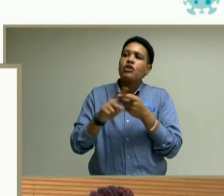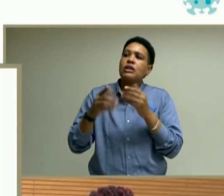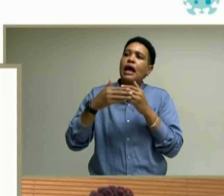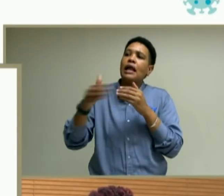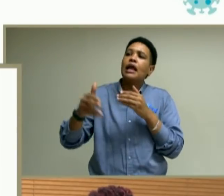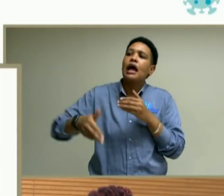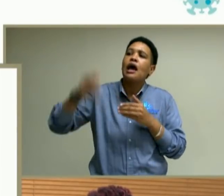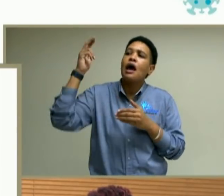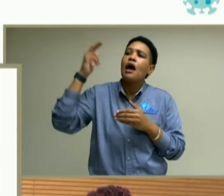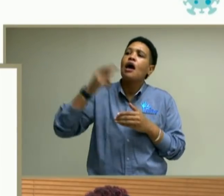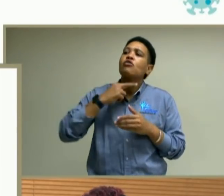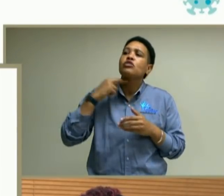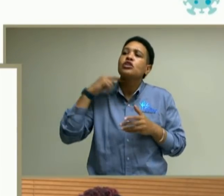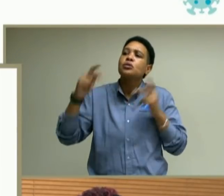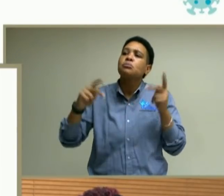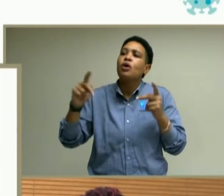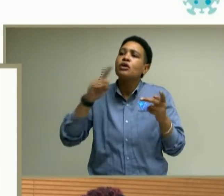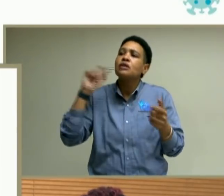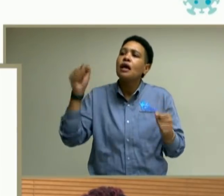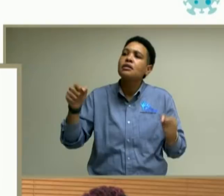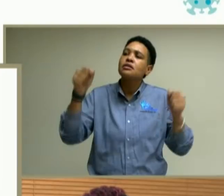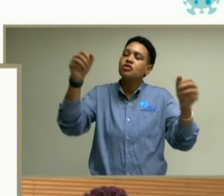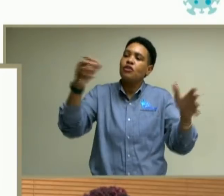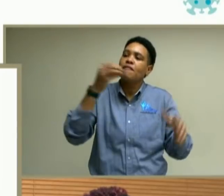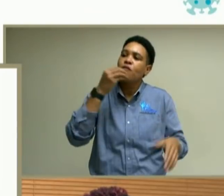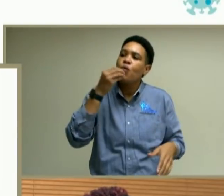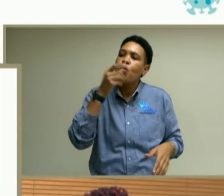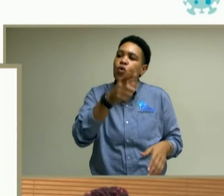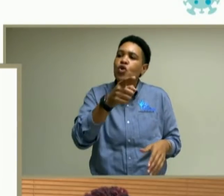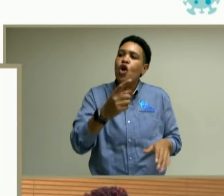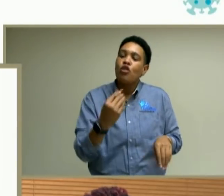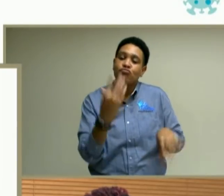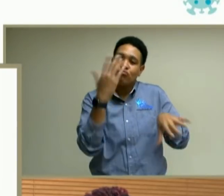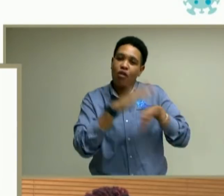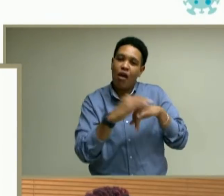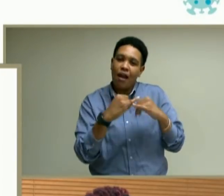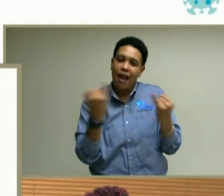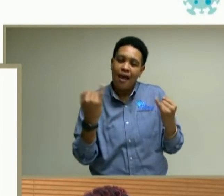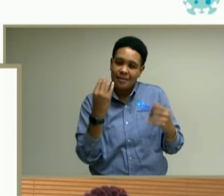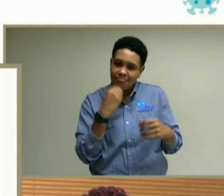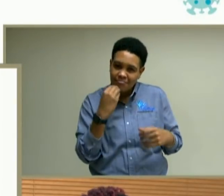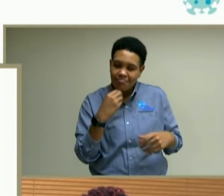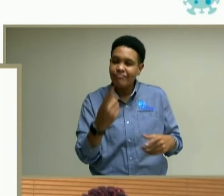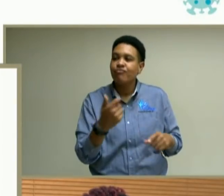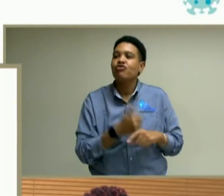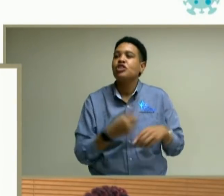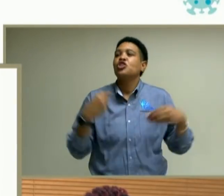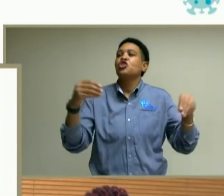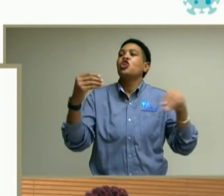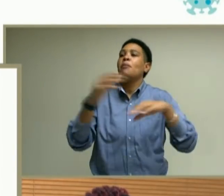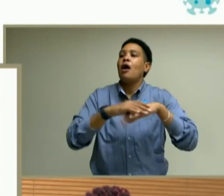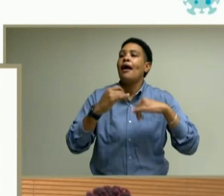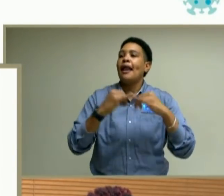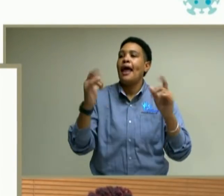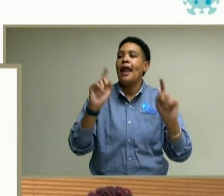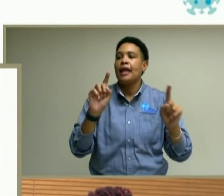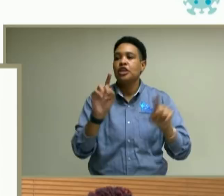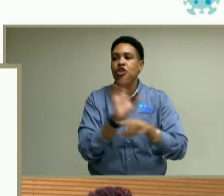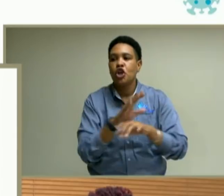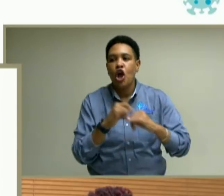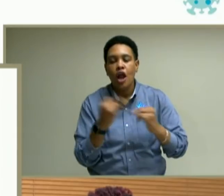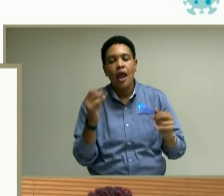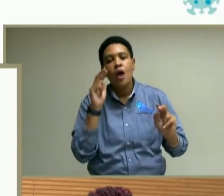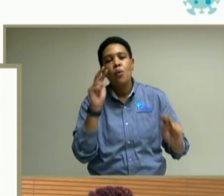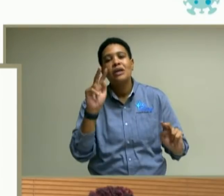neighbors are high-risk persons and then delivering it, your virtual dinner, shopping online, attending church online, watching